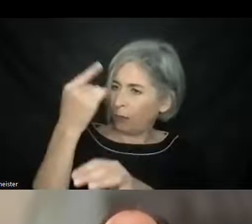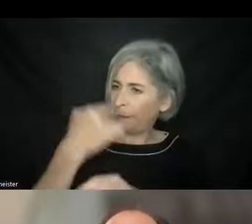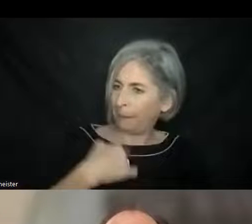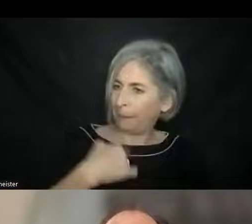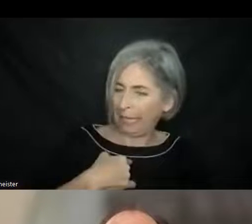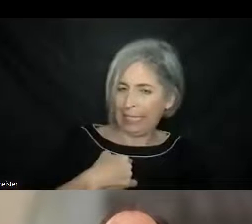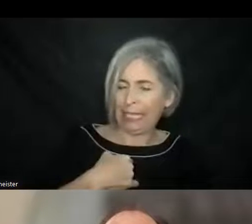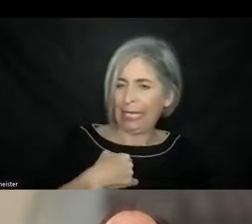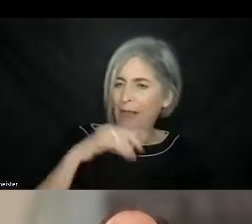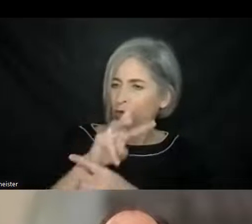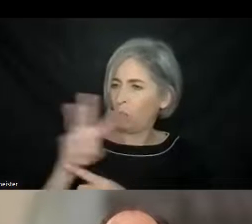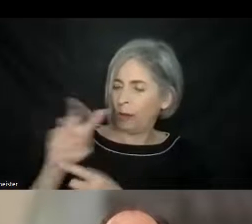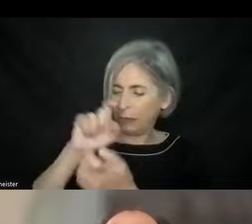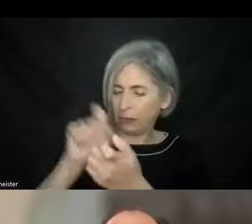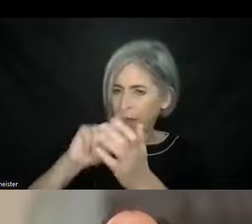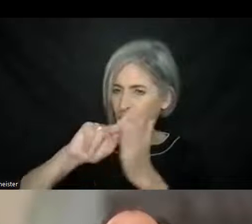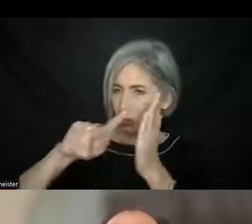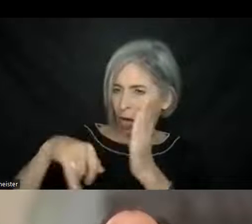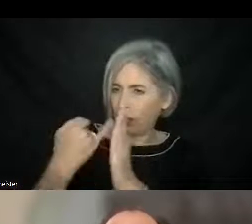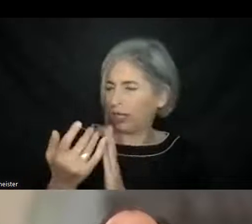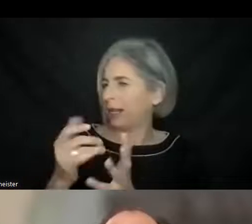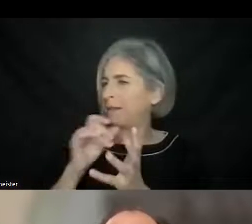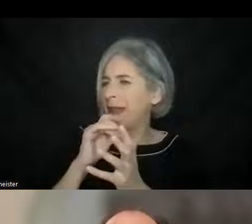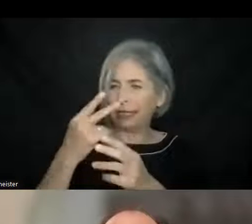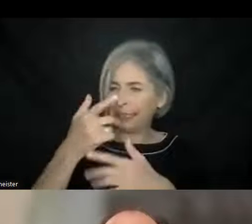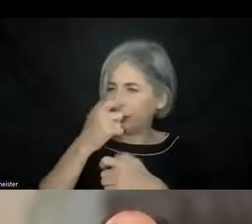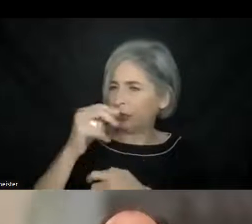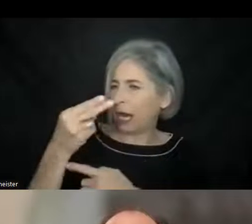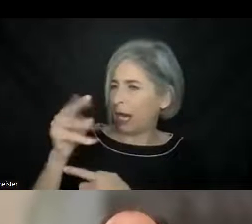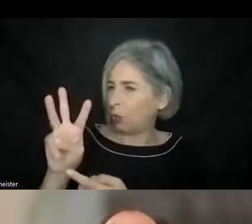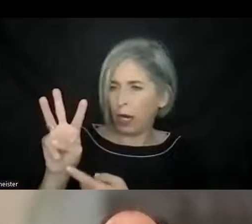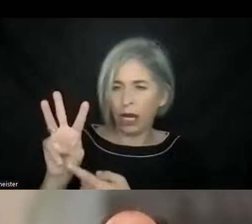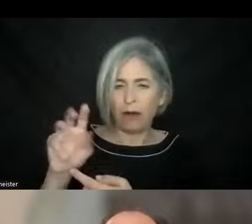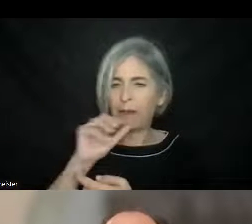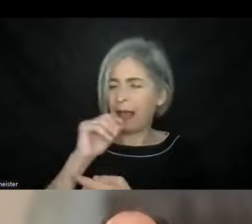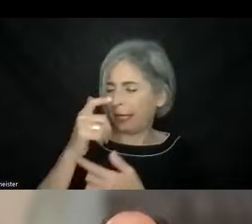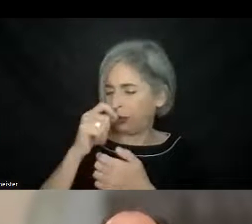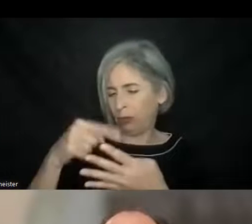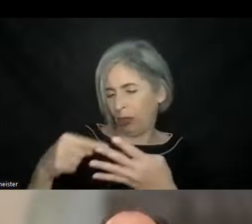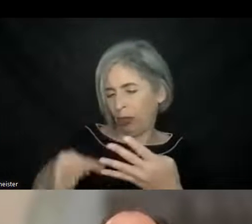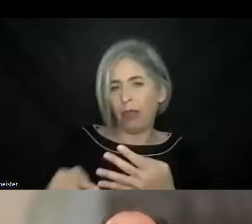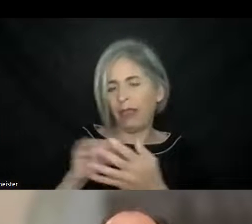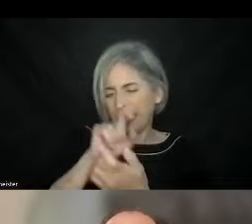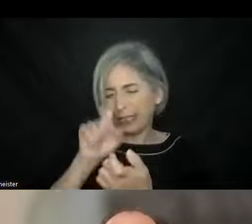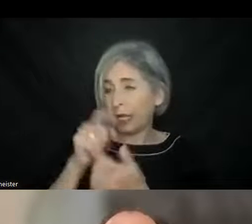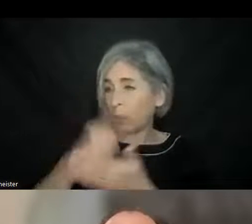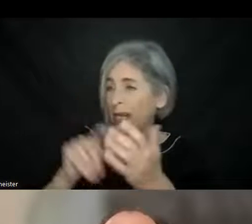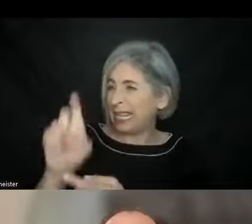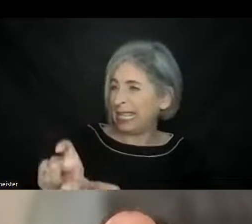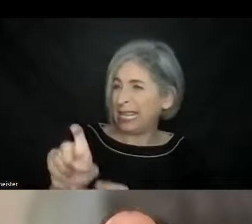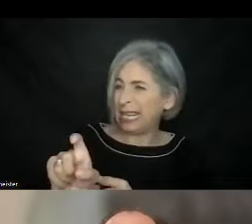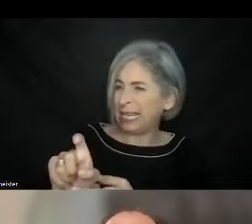web specific project, so I'm not interested in hardware. I'm not interested in these other elements. This is exactly what I need. I need it to be